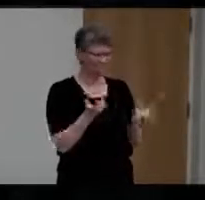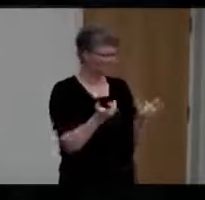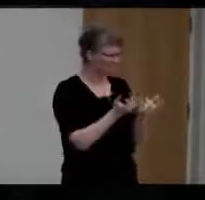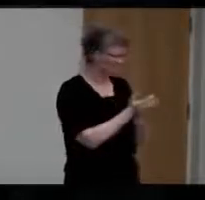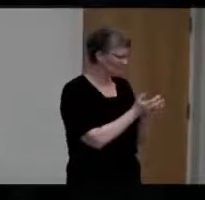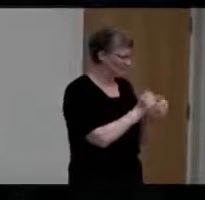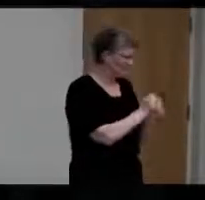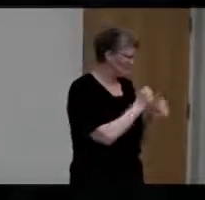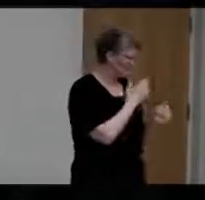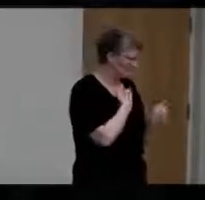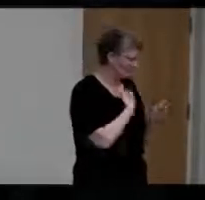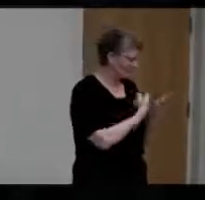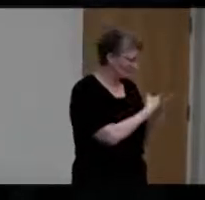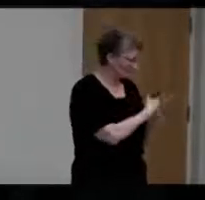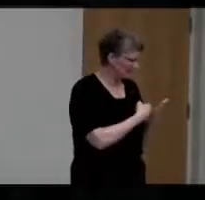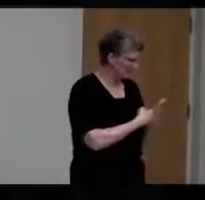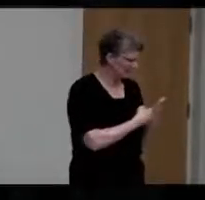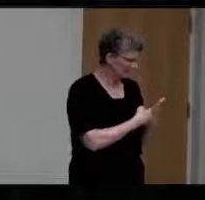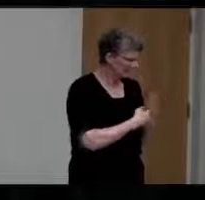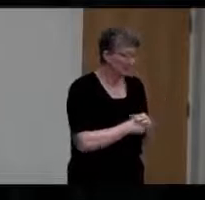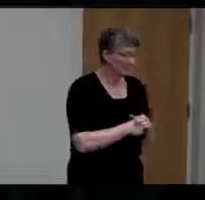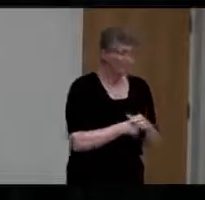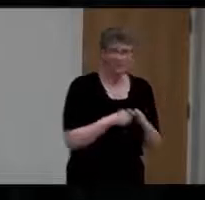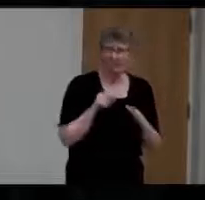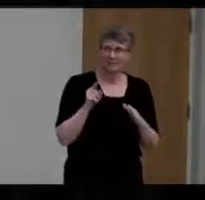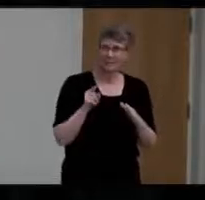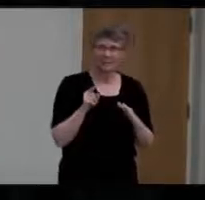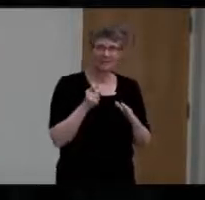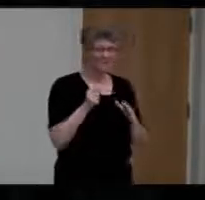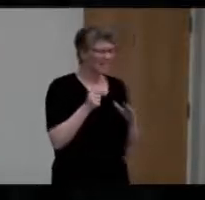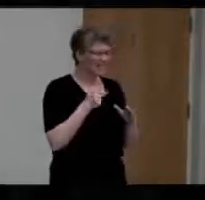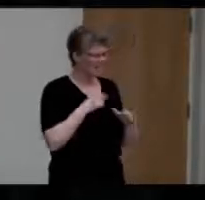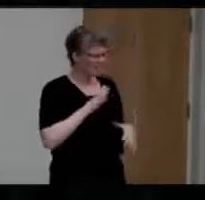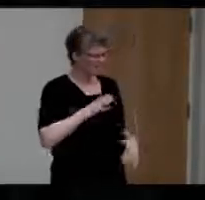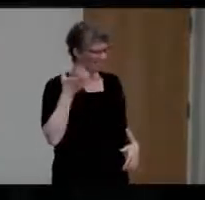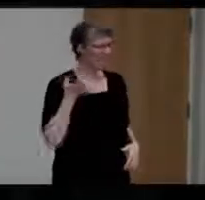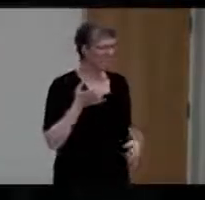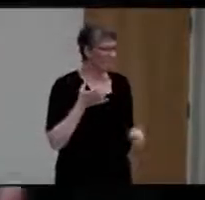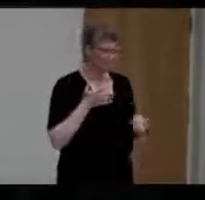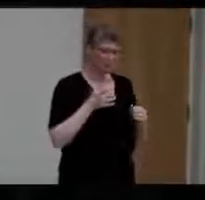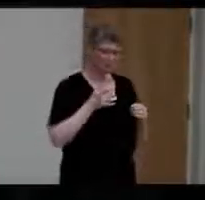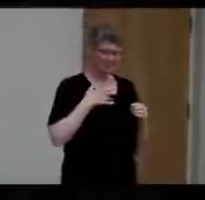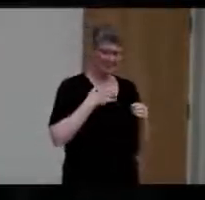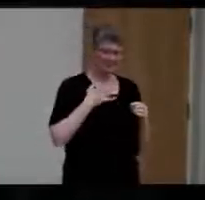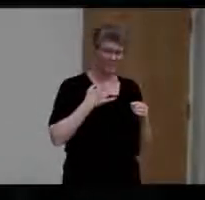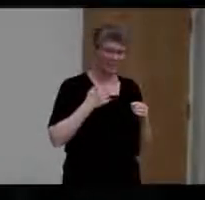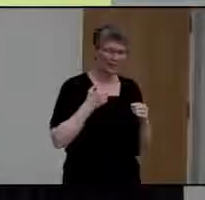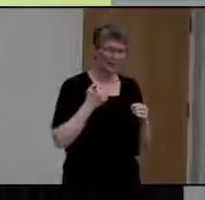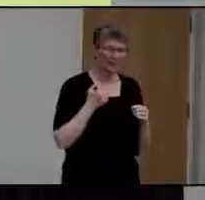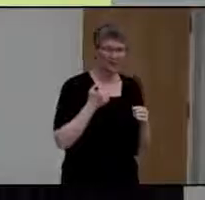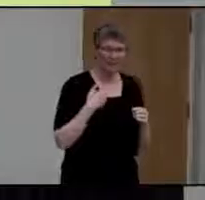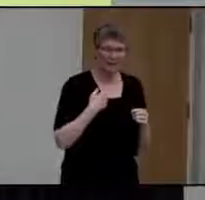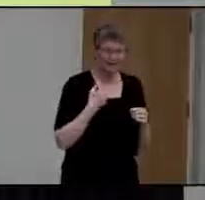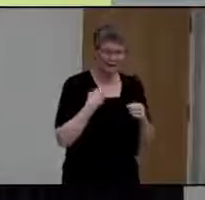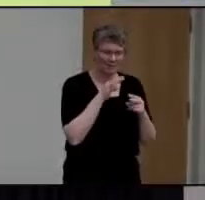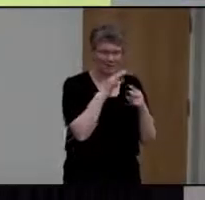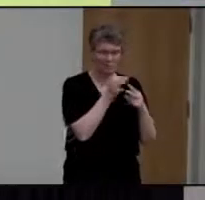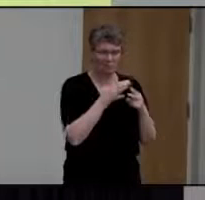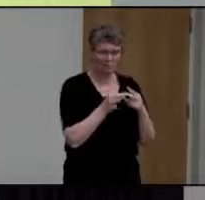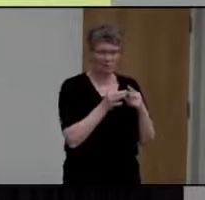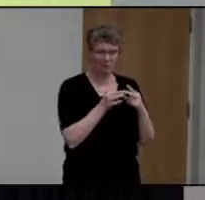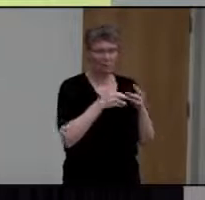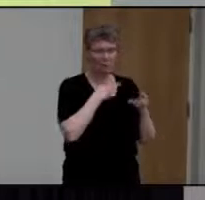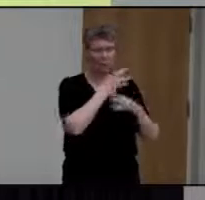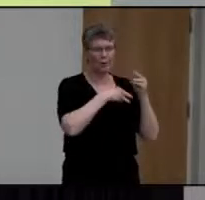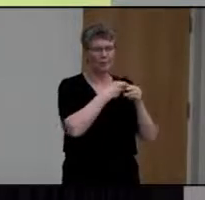you feel sometimes like you're swimming against the stream if you're fighting it, you know, and at some point, like I'd be curious to know, I guess I'm asking you all